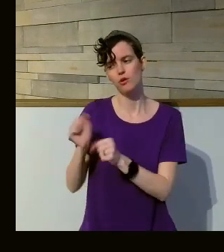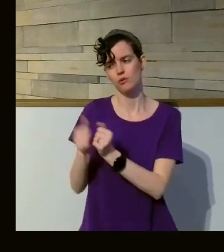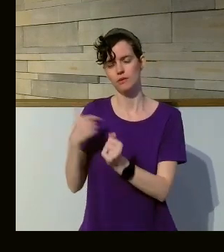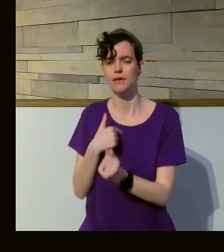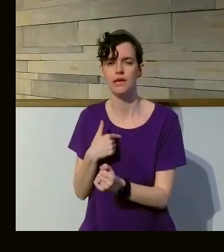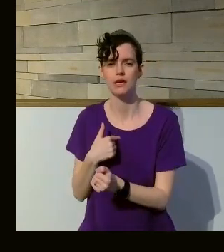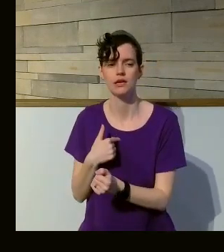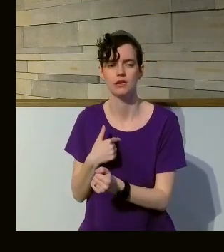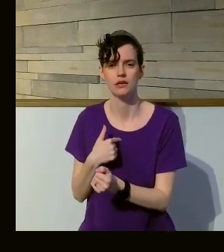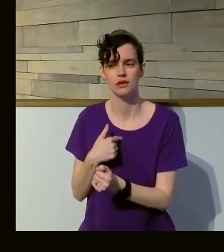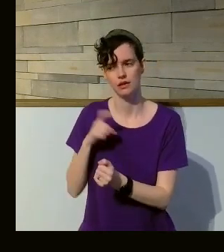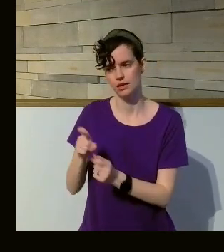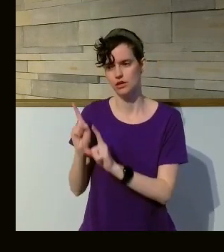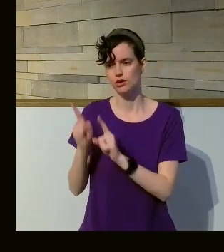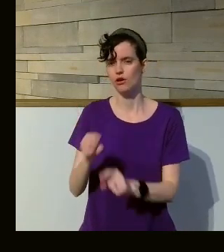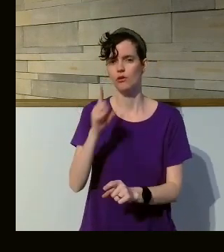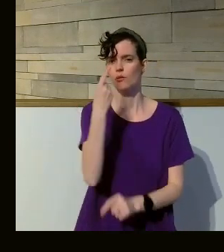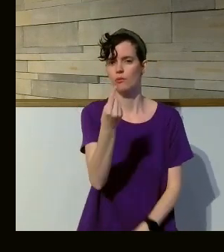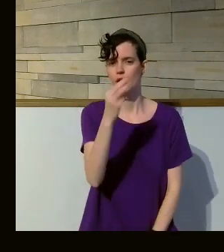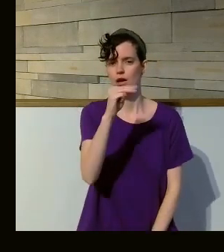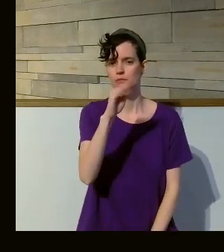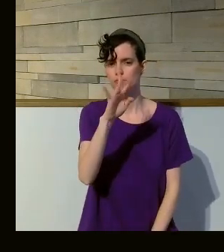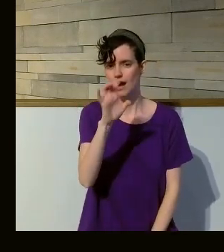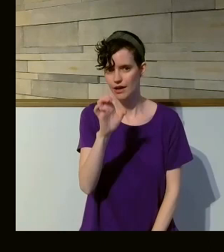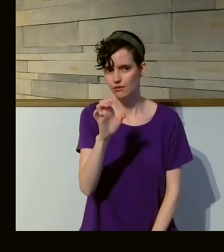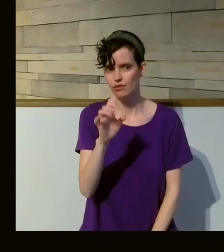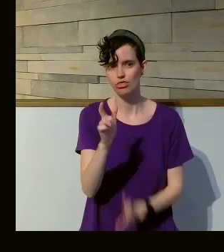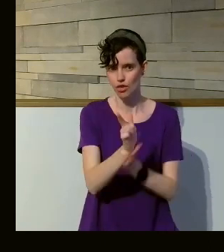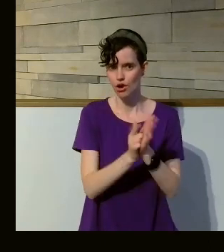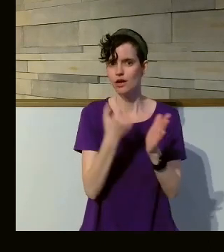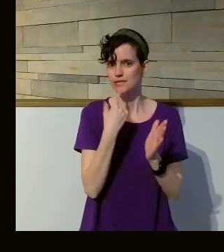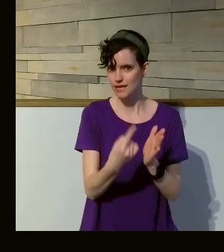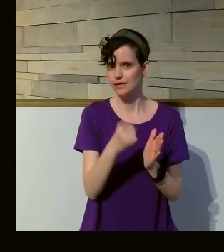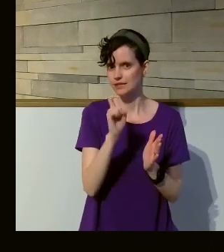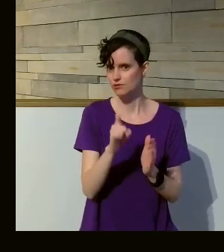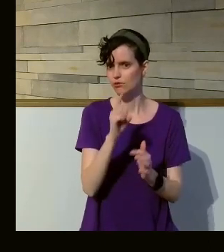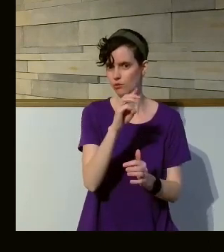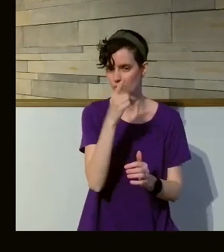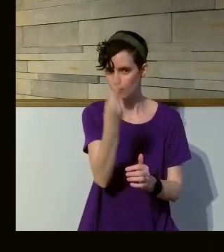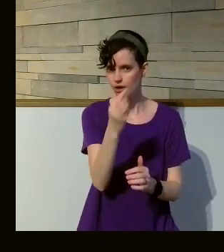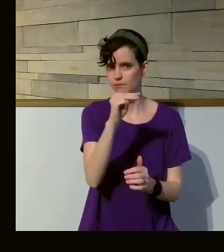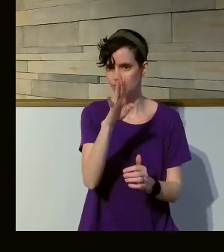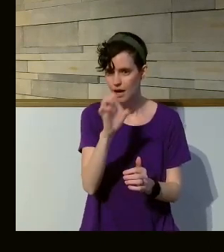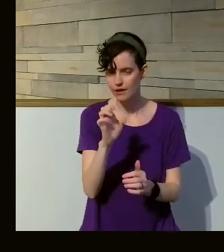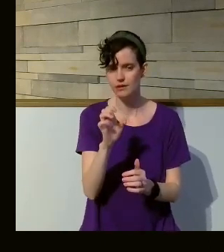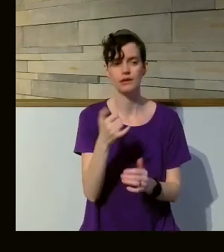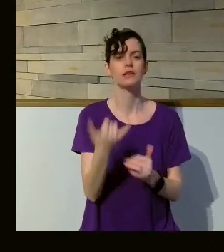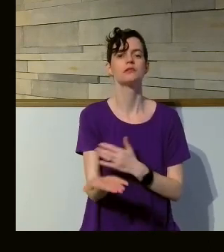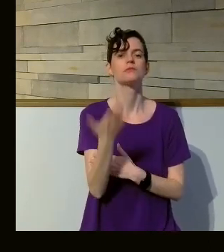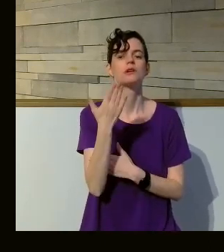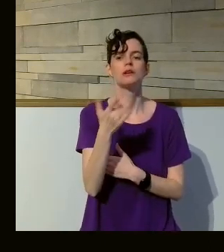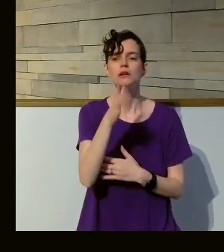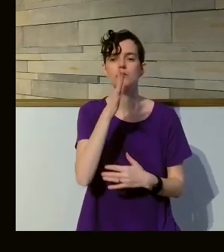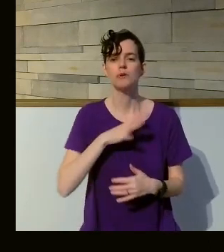me. You have to go a mile. That's what the law said. I'm sure they weren't legalistic about that, though. You know, this morning, a